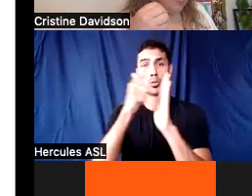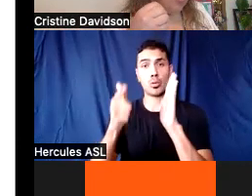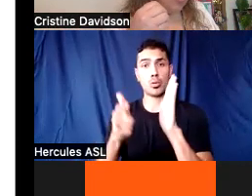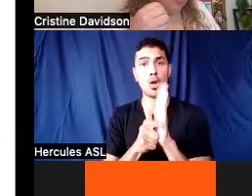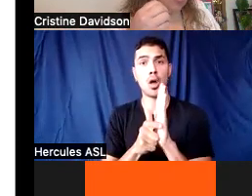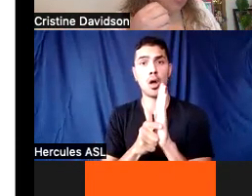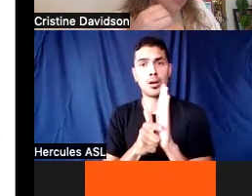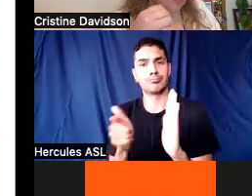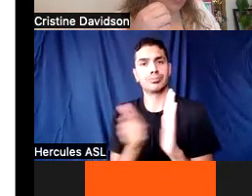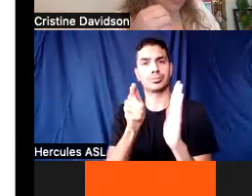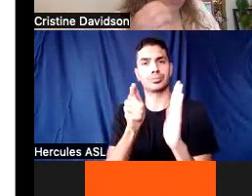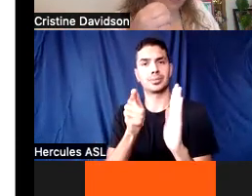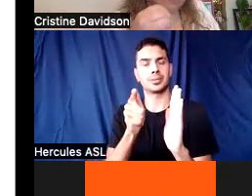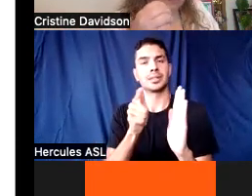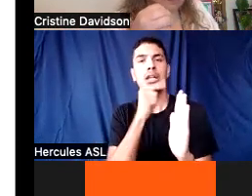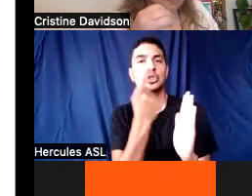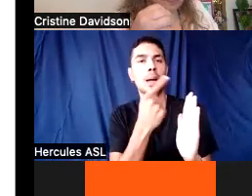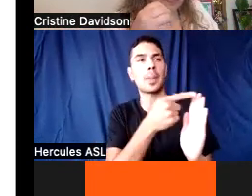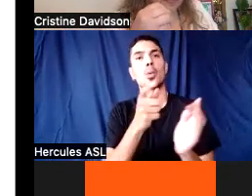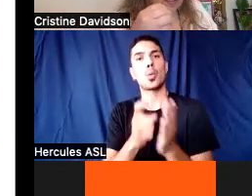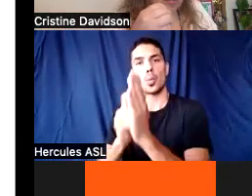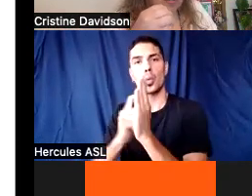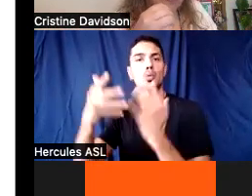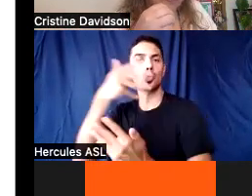that? When you, oh